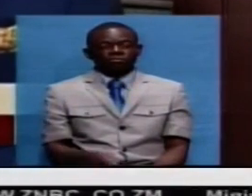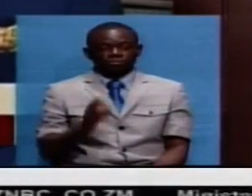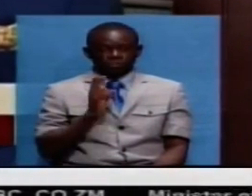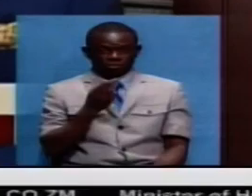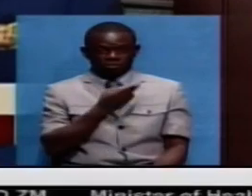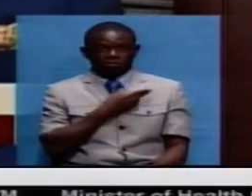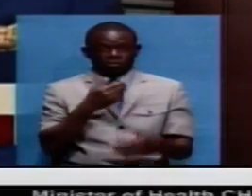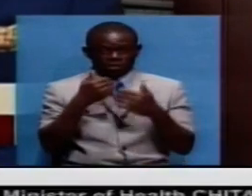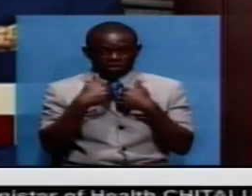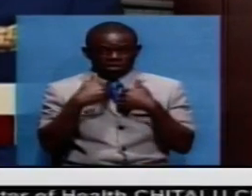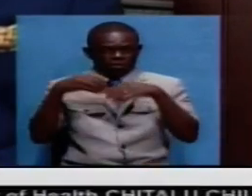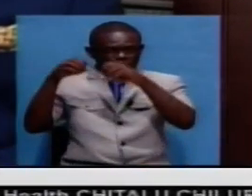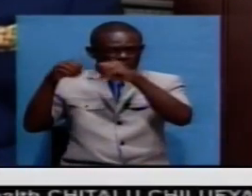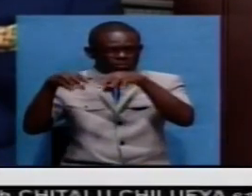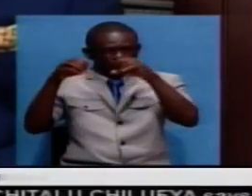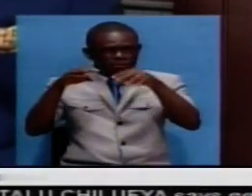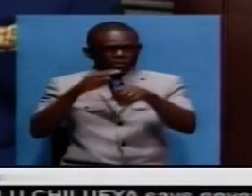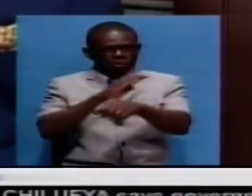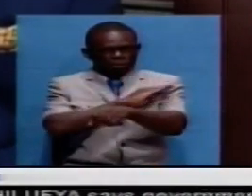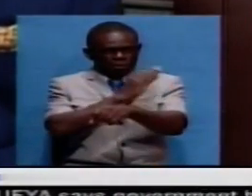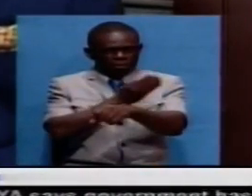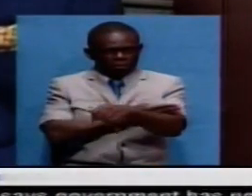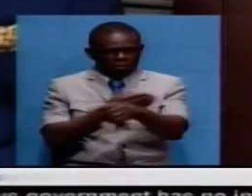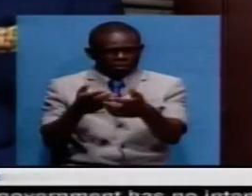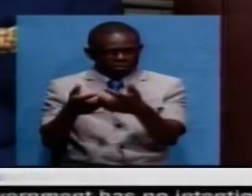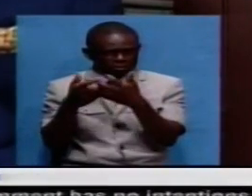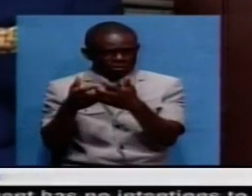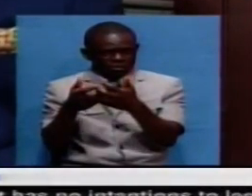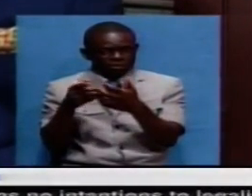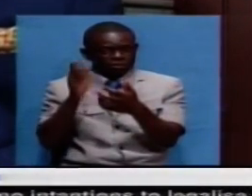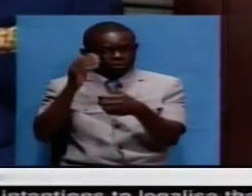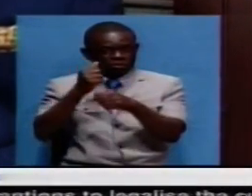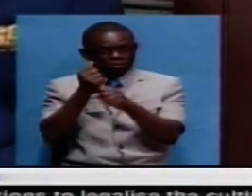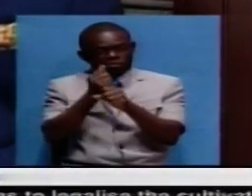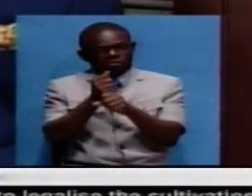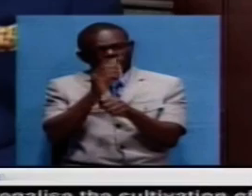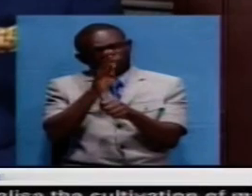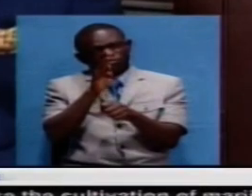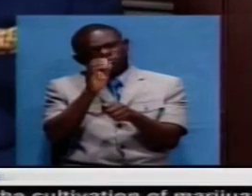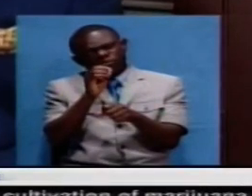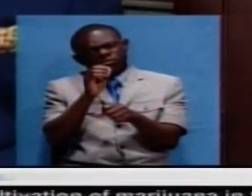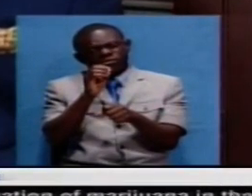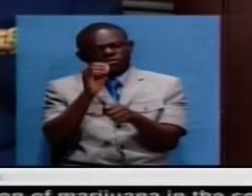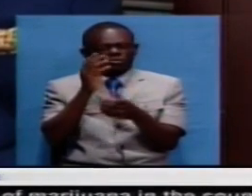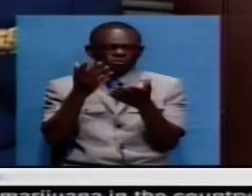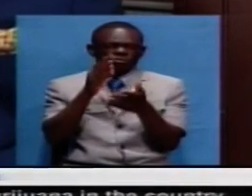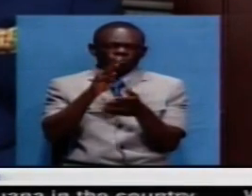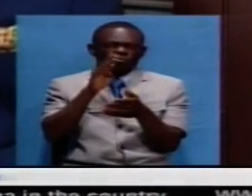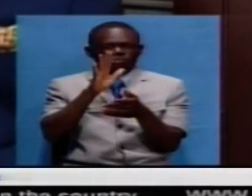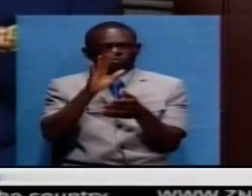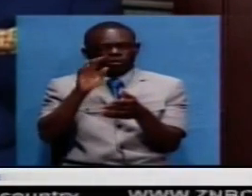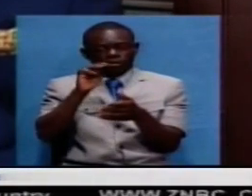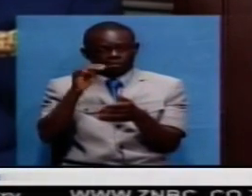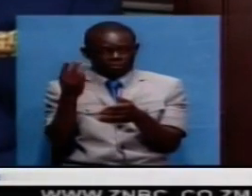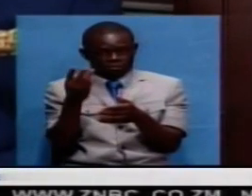station, okay, which will be generating about 40-45 megawatts. Then on top of that, we're going to have what I call a